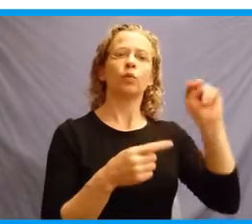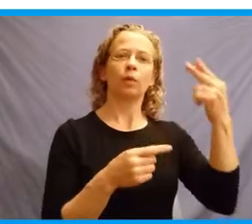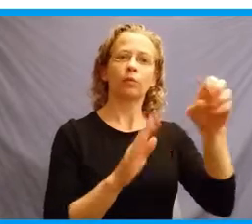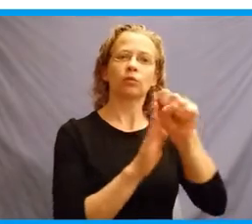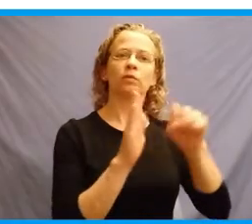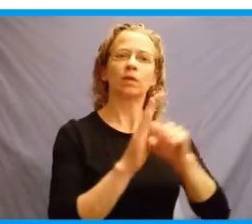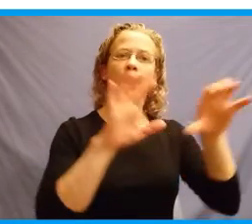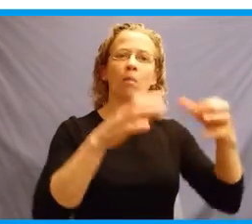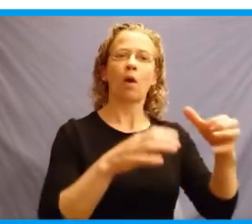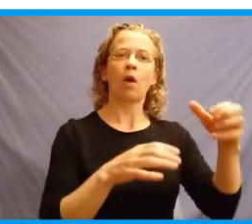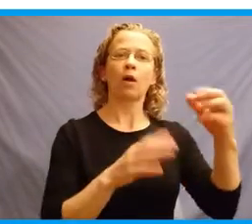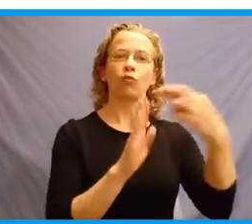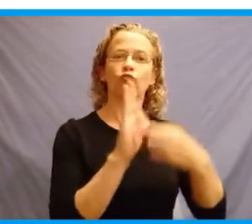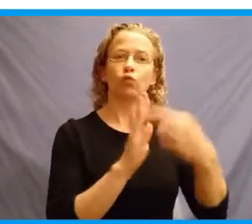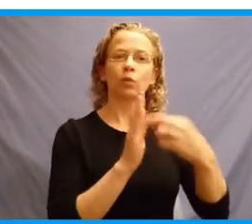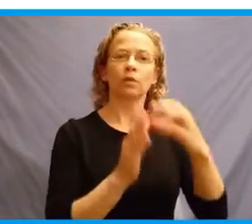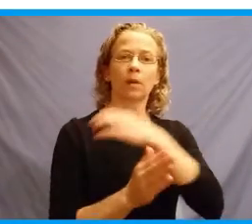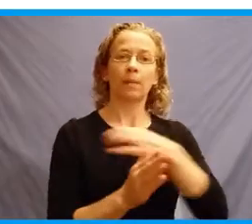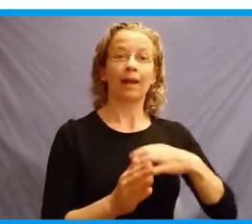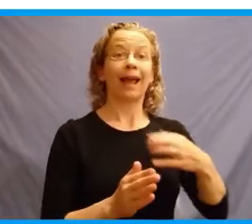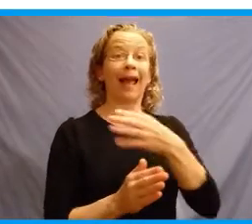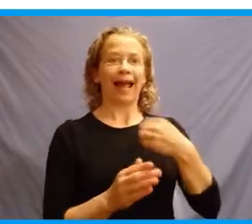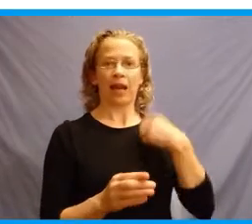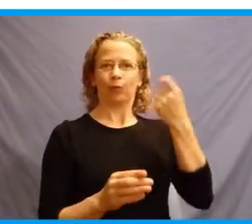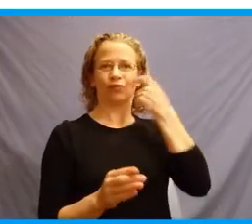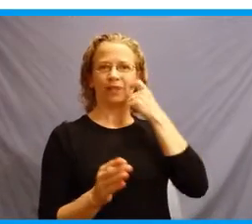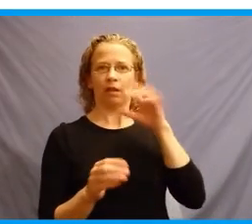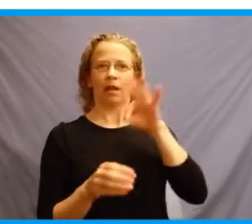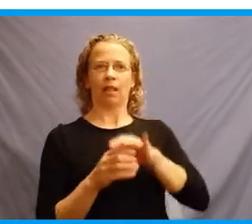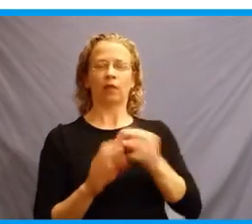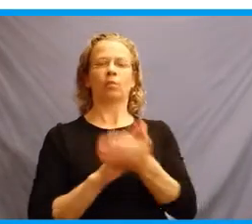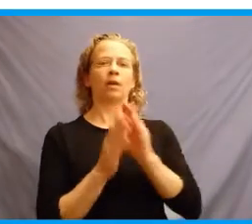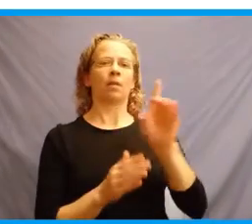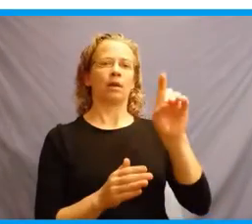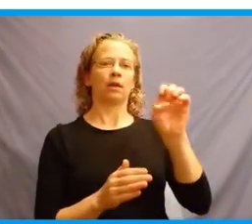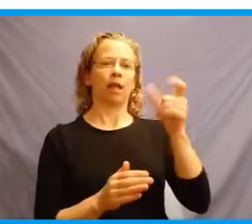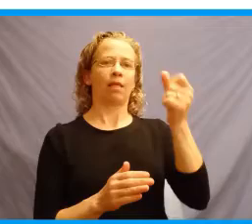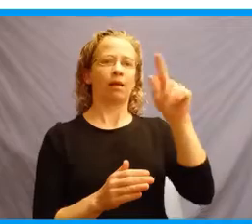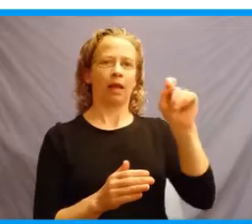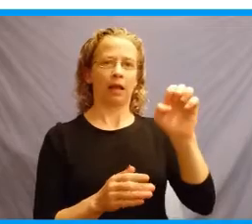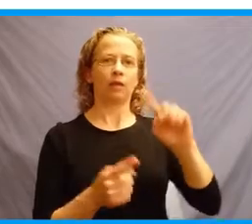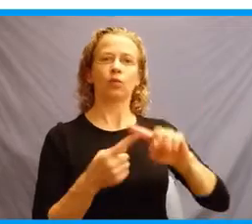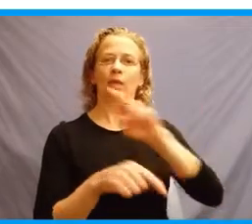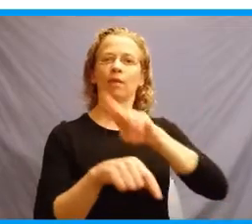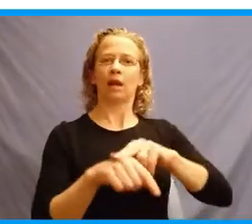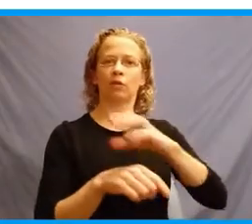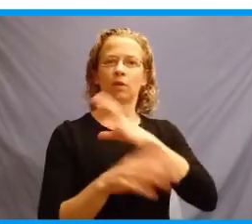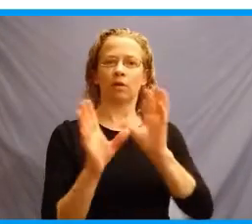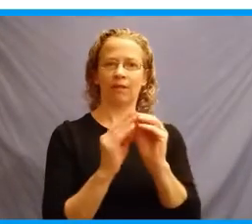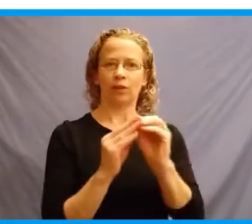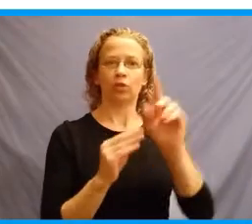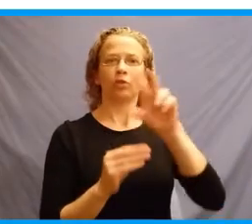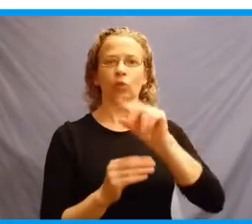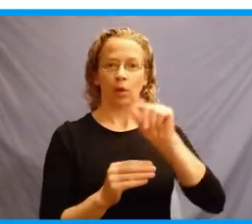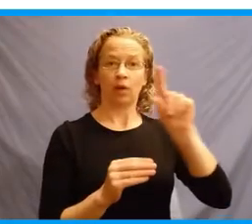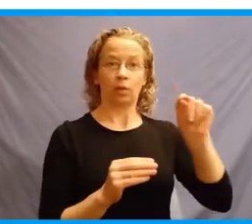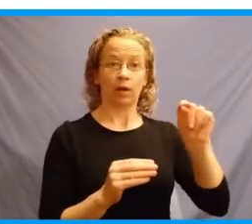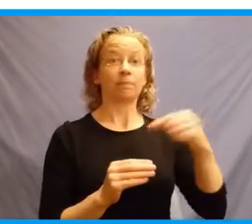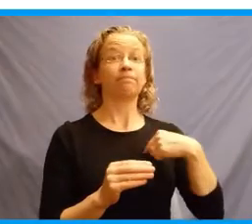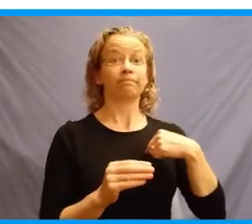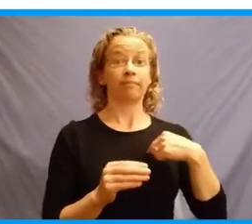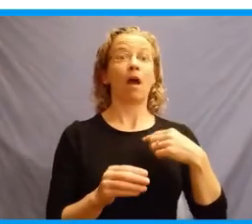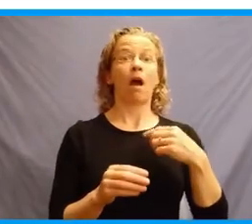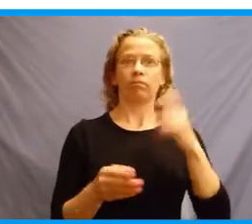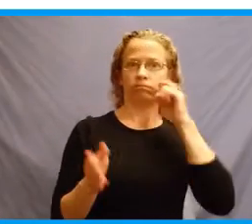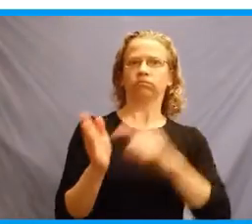Committee, and I was recently elected to be a delegate to the National Convention in 2020. I got involved a few years ago when I blew the whistle on a